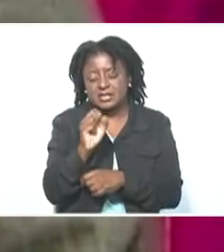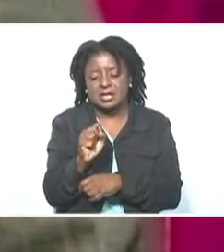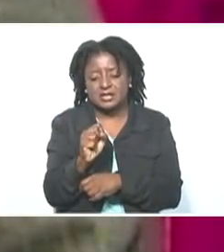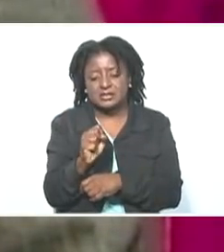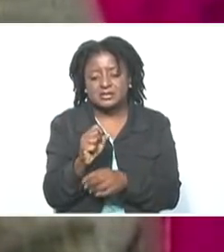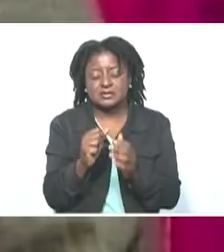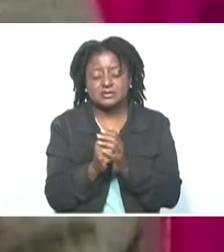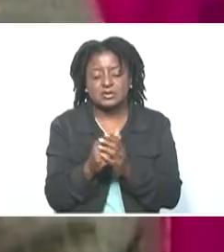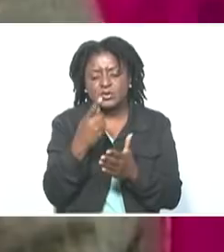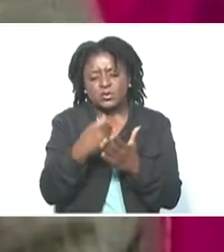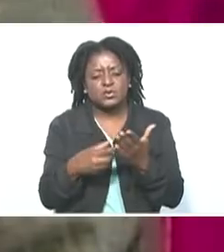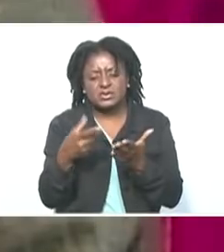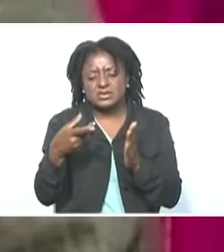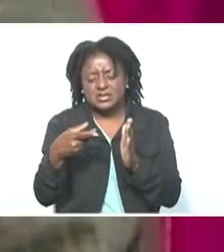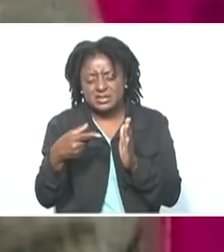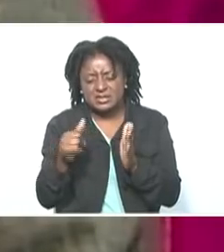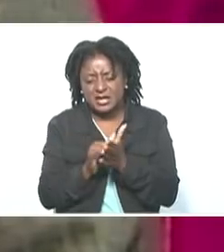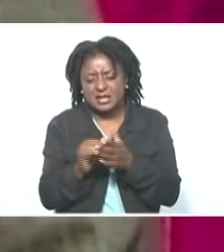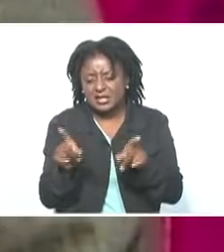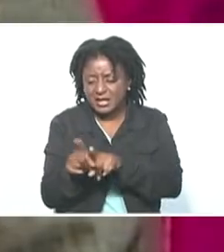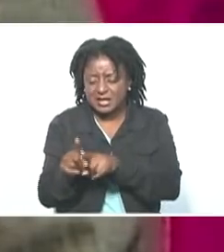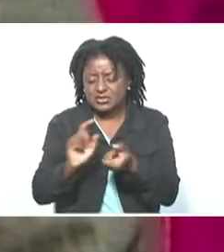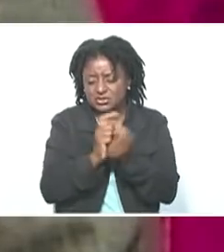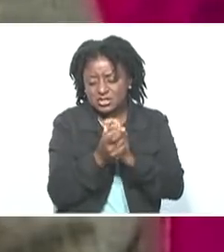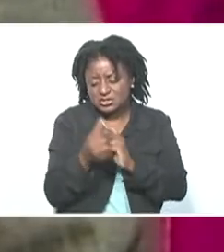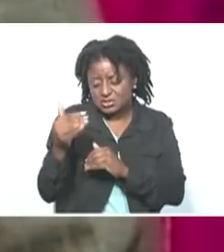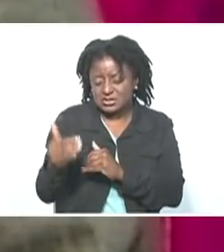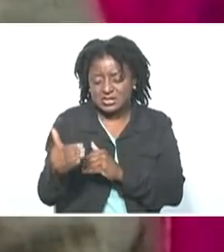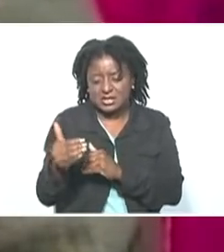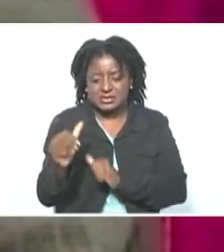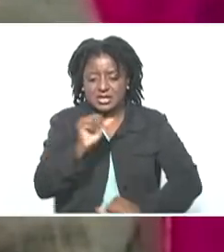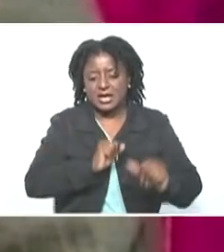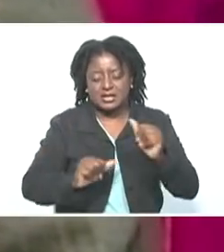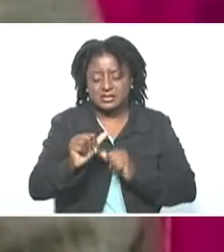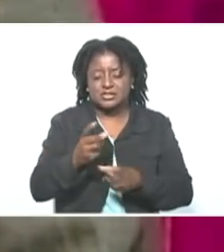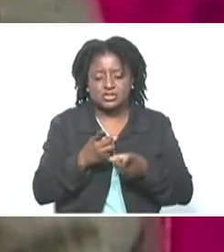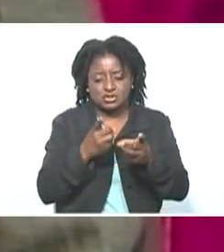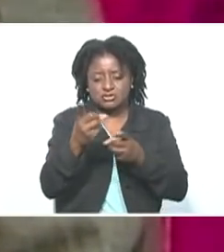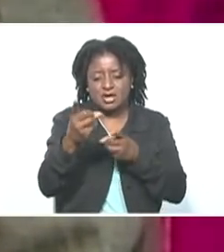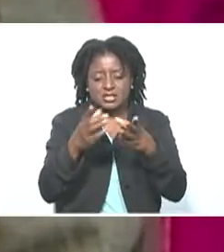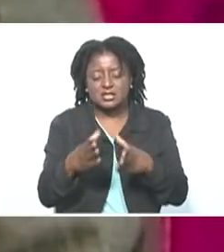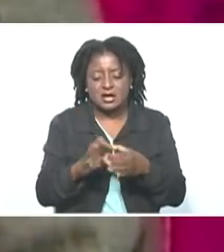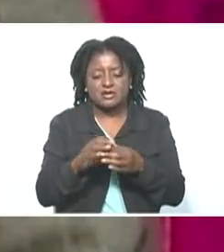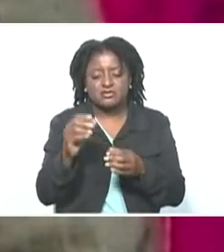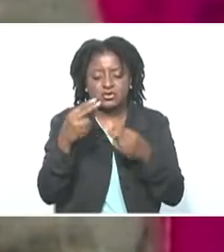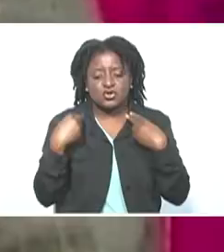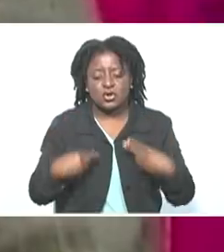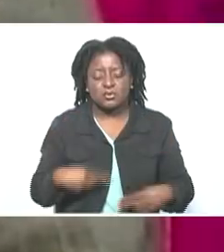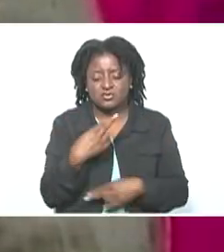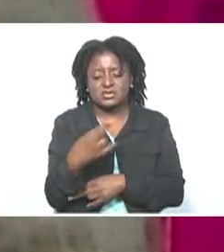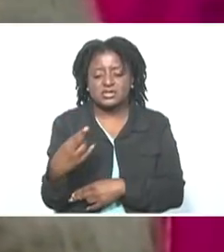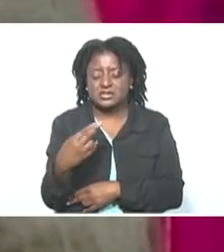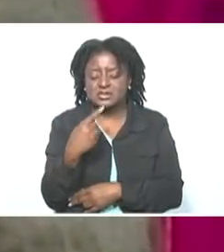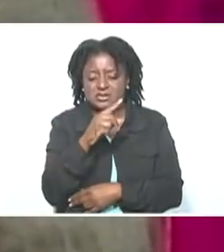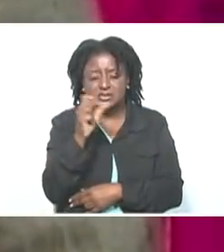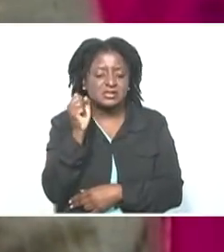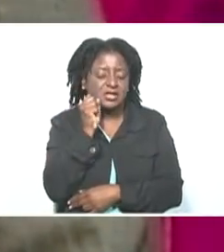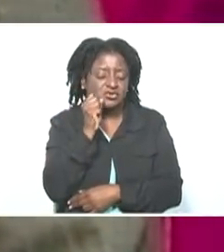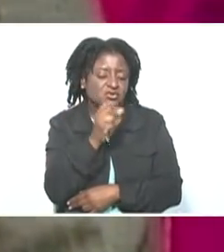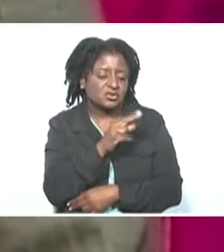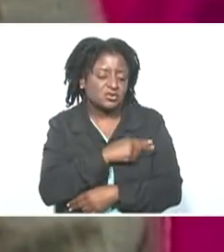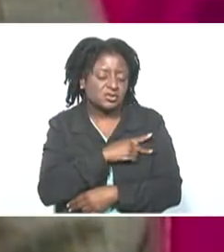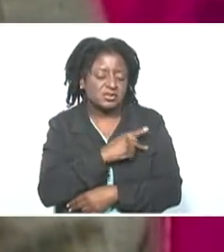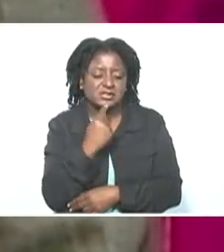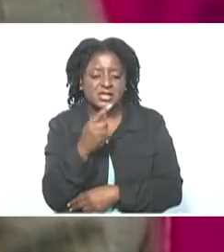sides? Acting Deputy General Manager of Human Resources, Sandra Knowles, said he brought all his negotiating skills to